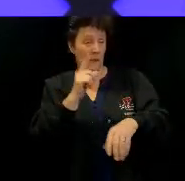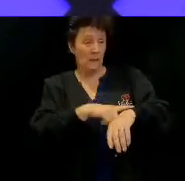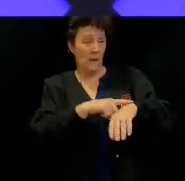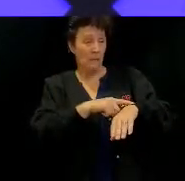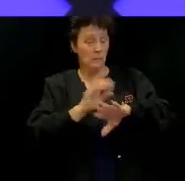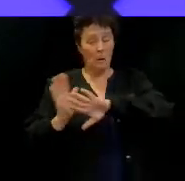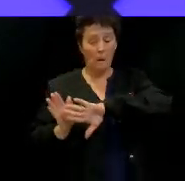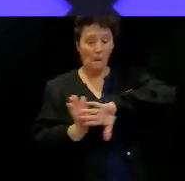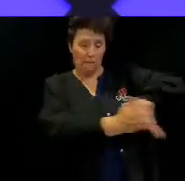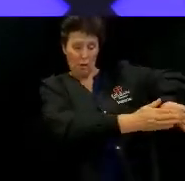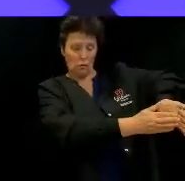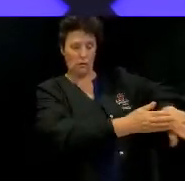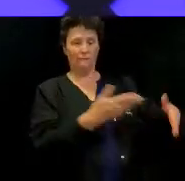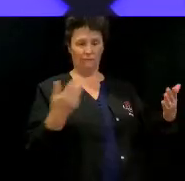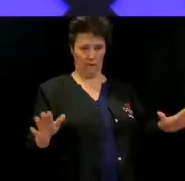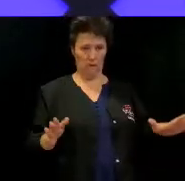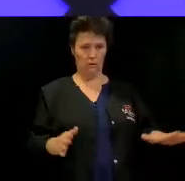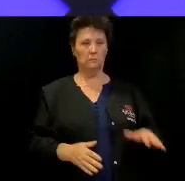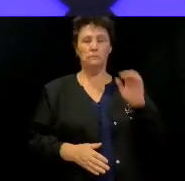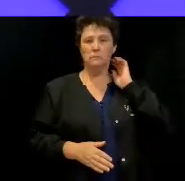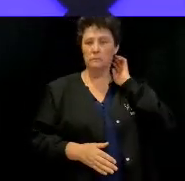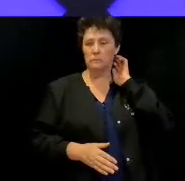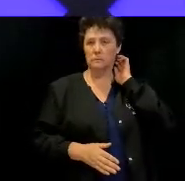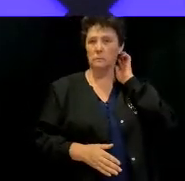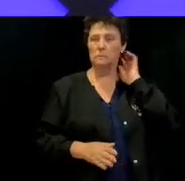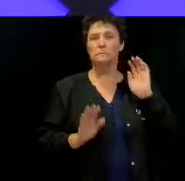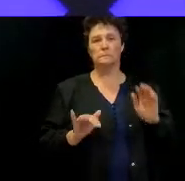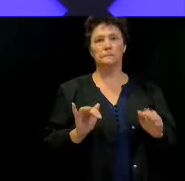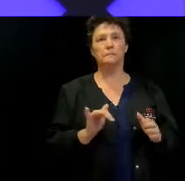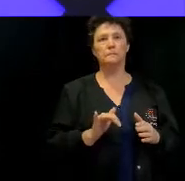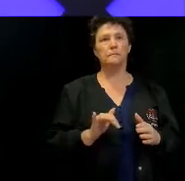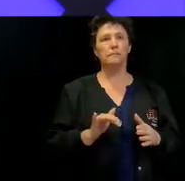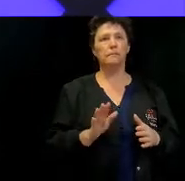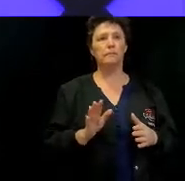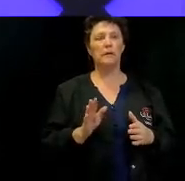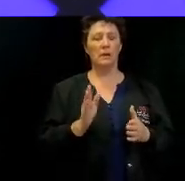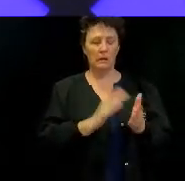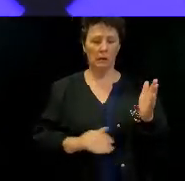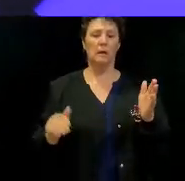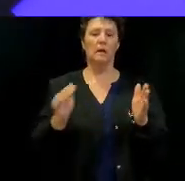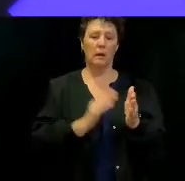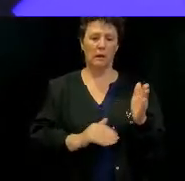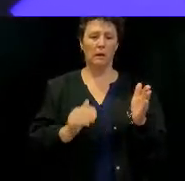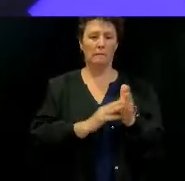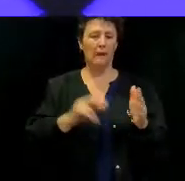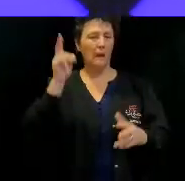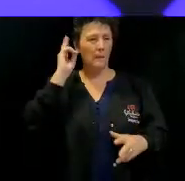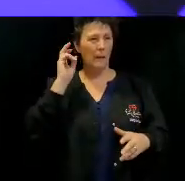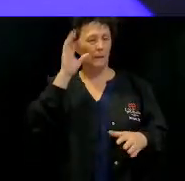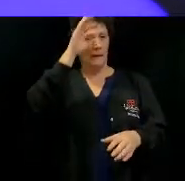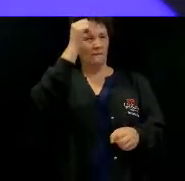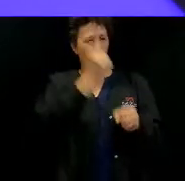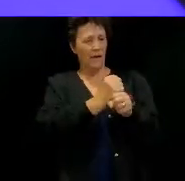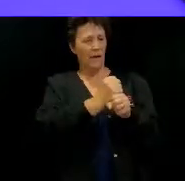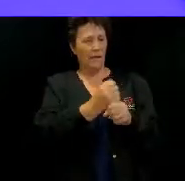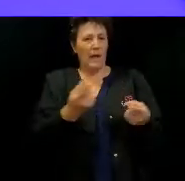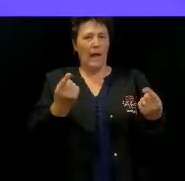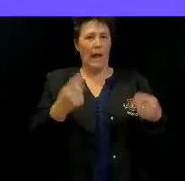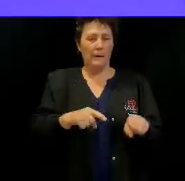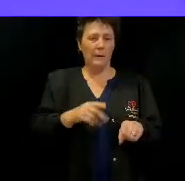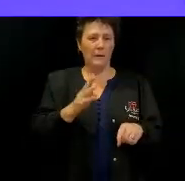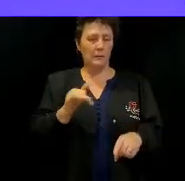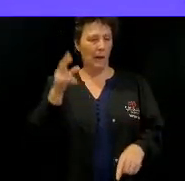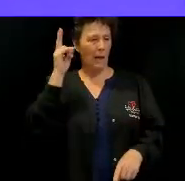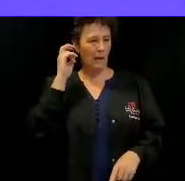That's all. I've just done it so many times. Boom. It's just over and over, and we hear, and faith comes by hearing, and hearing